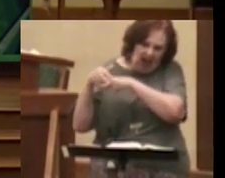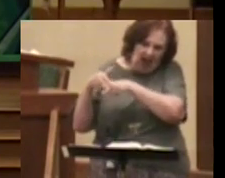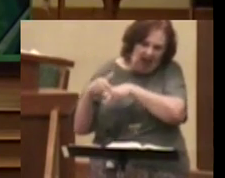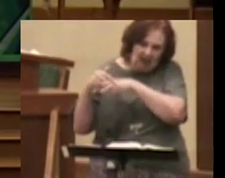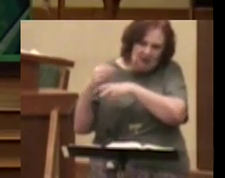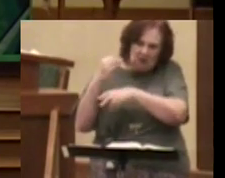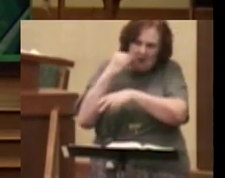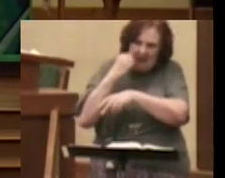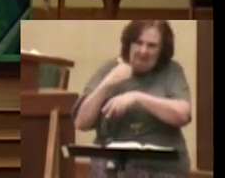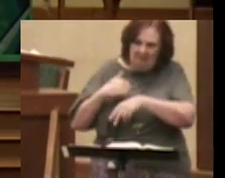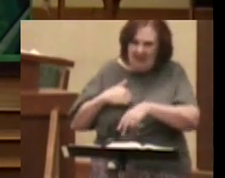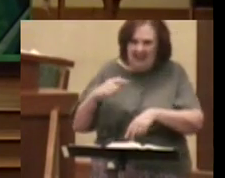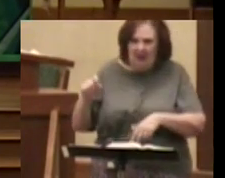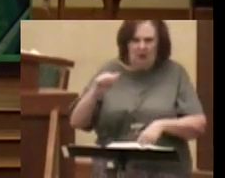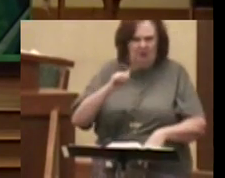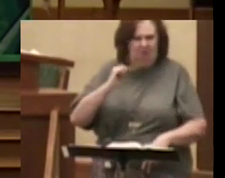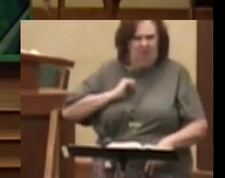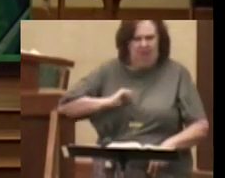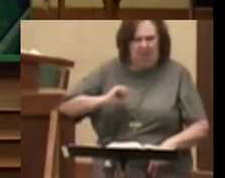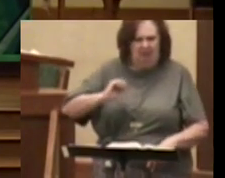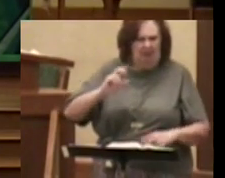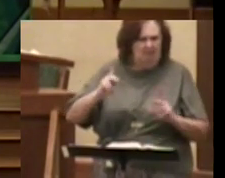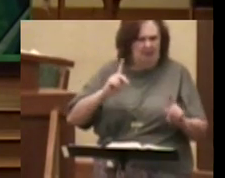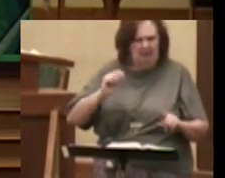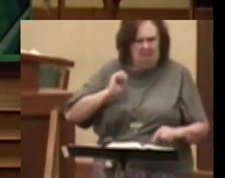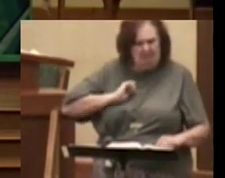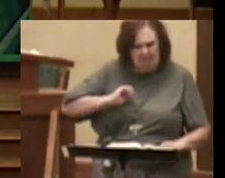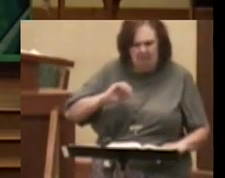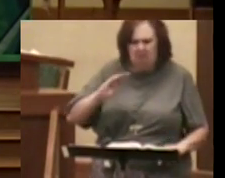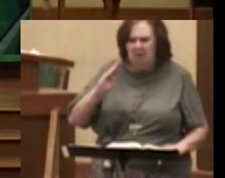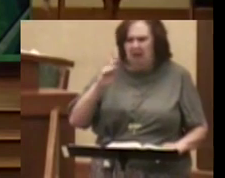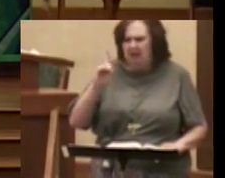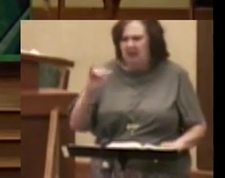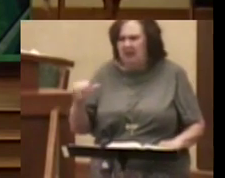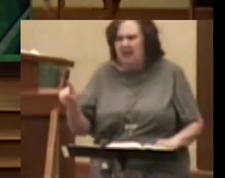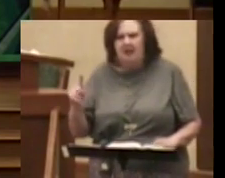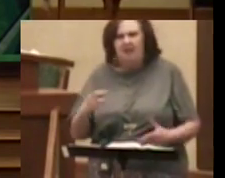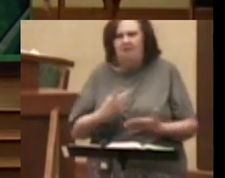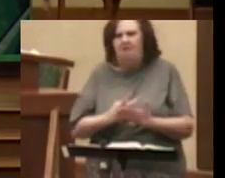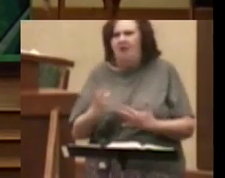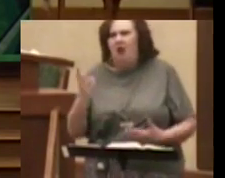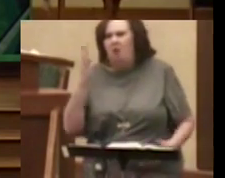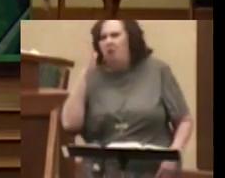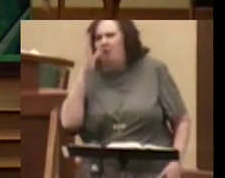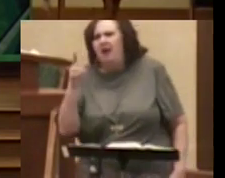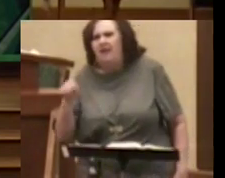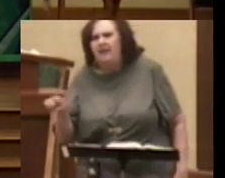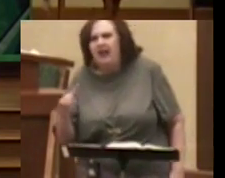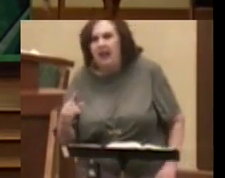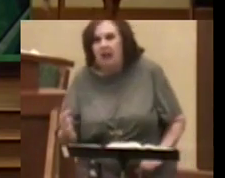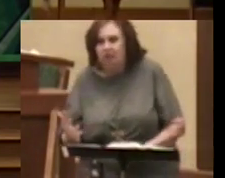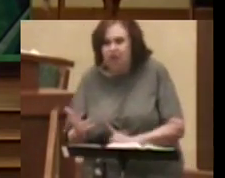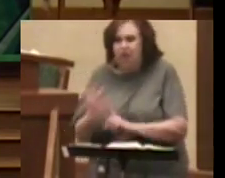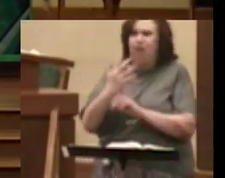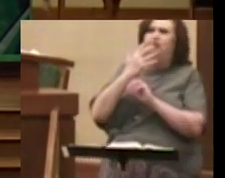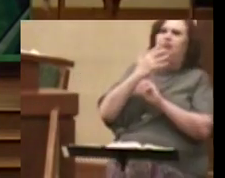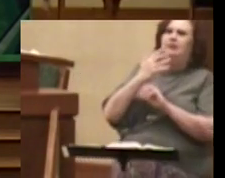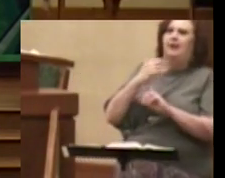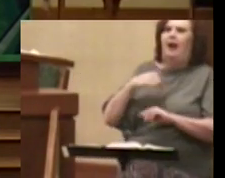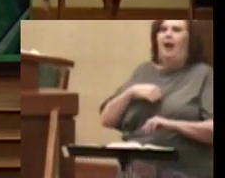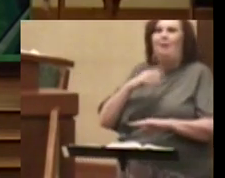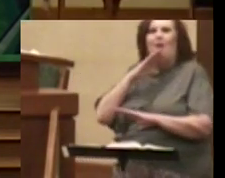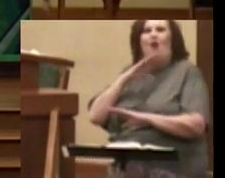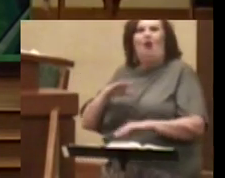bullies and toughs fall flat on their faces. When besieged, I am calm as a